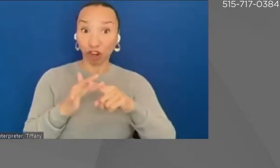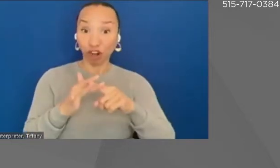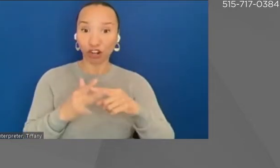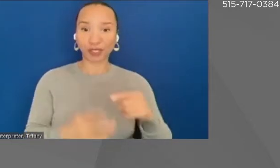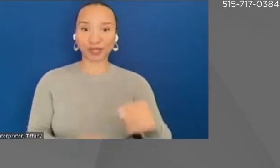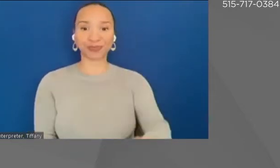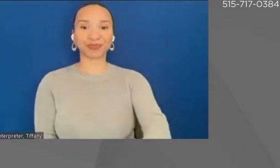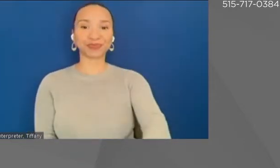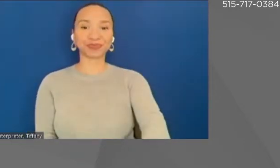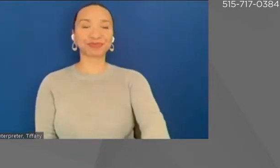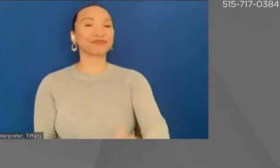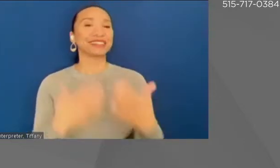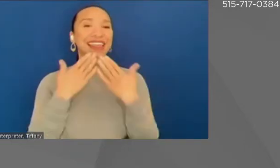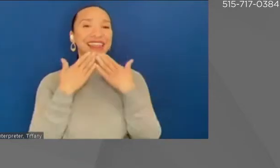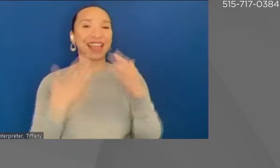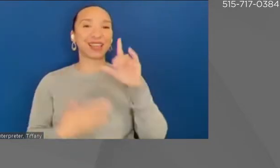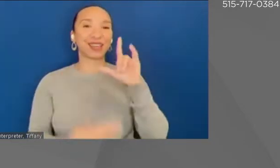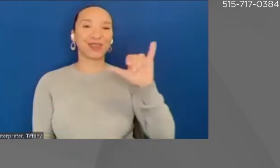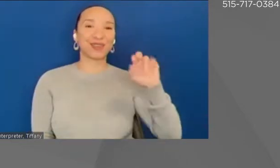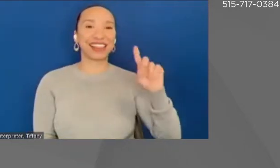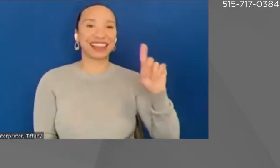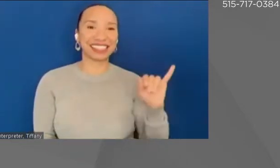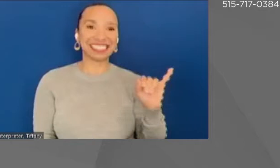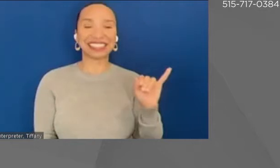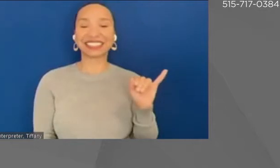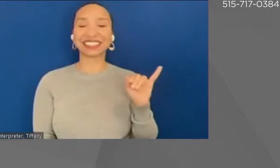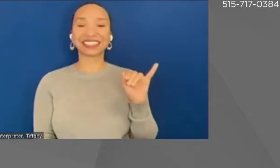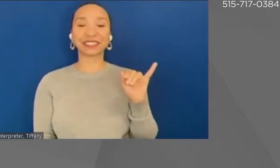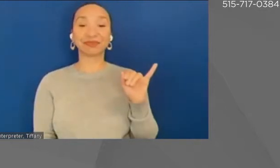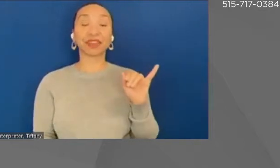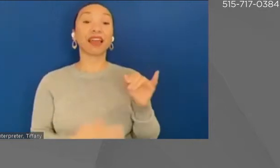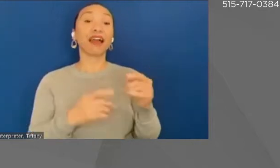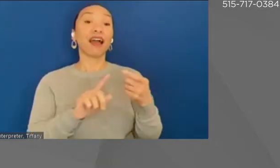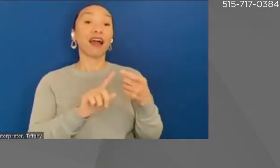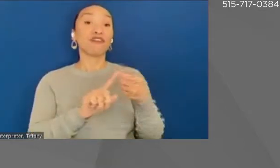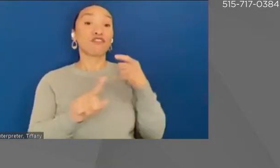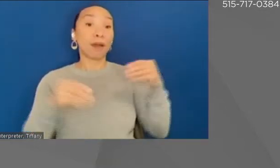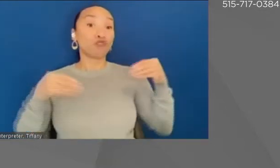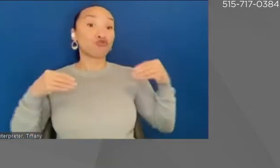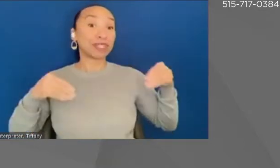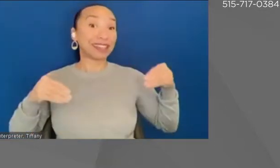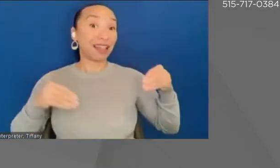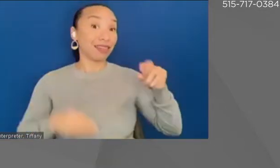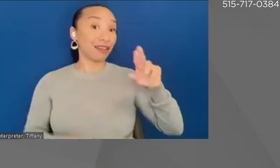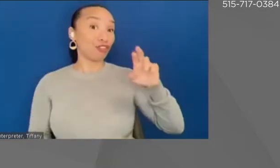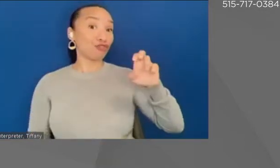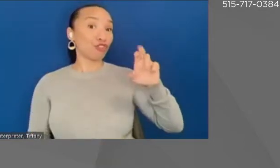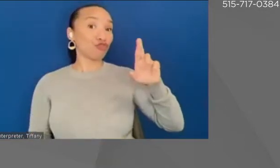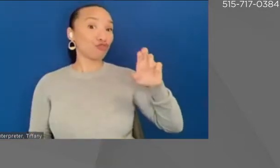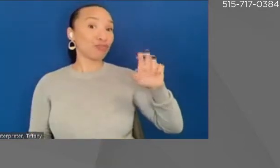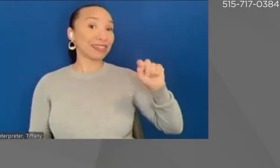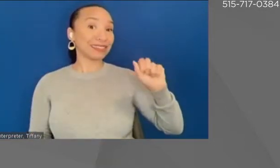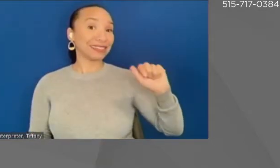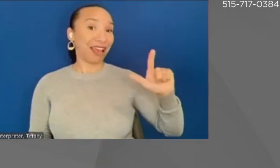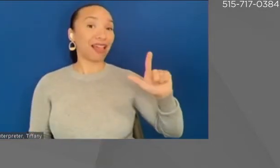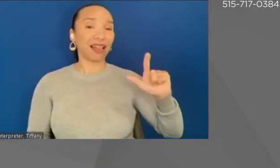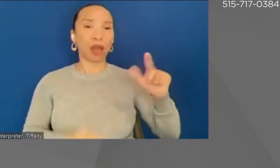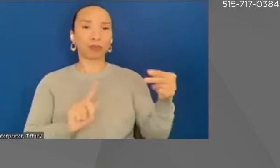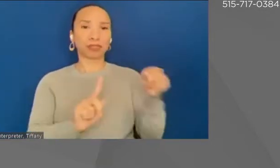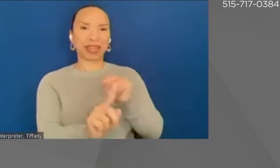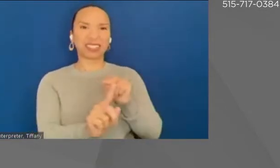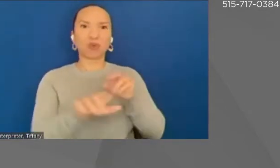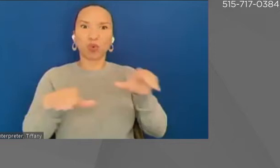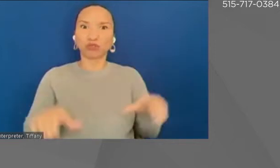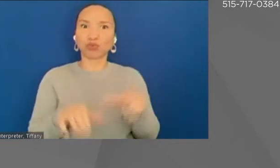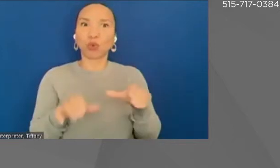Hi, thank you so much, Lindy. Really from a retail perspective, when it comes to food as medicine programs, we're doing additional research because